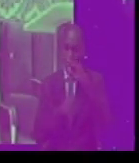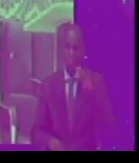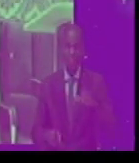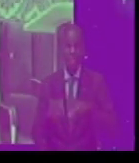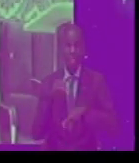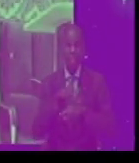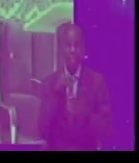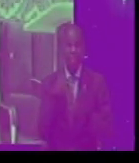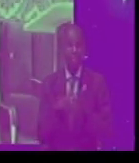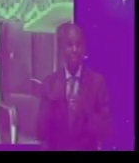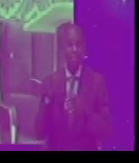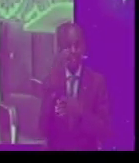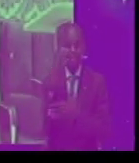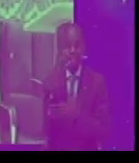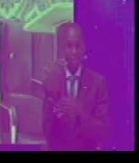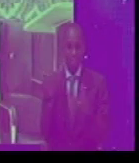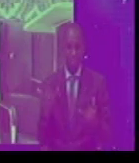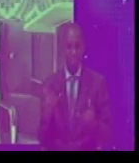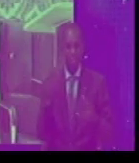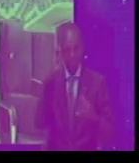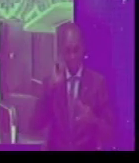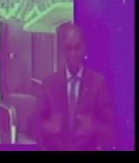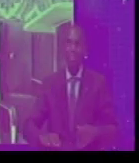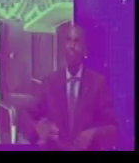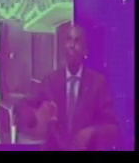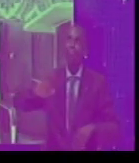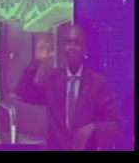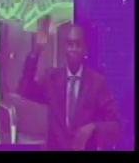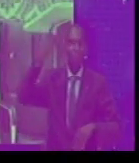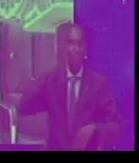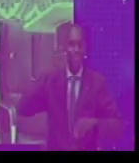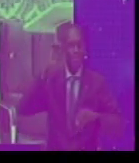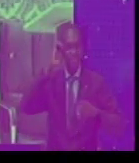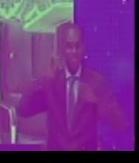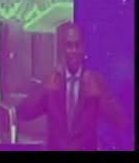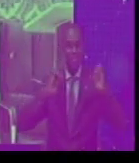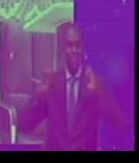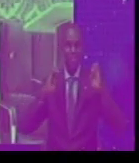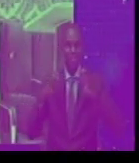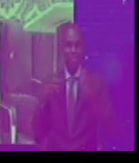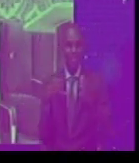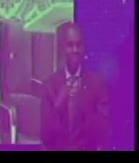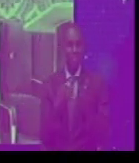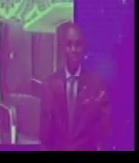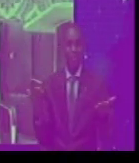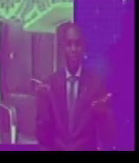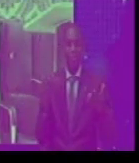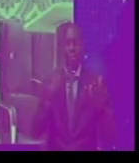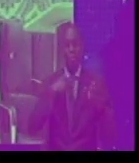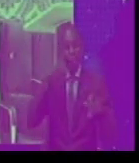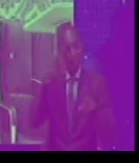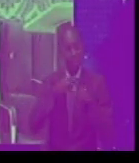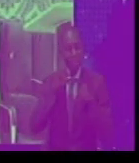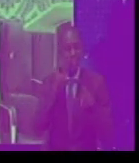direct. Though that pains vanish. And this hand, I can raise it up.